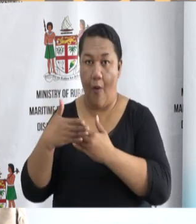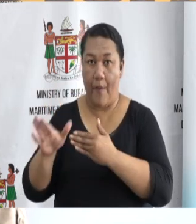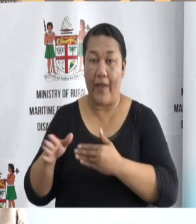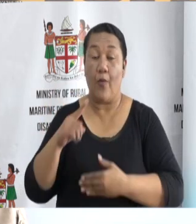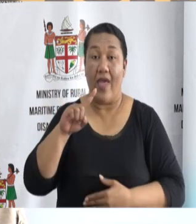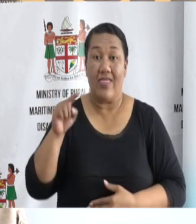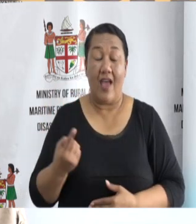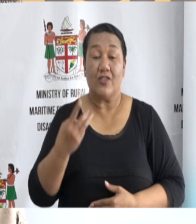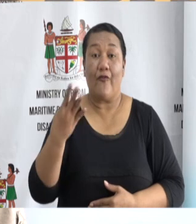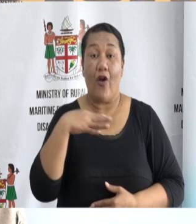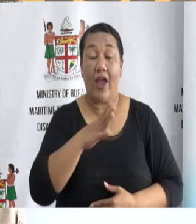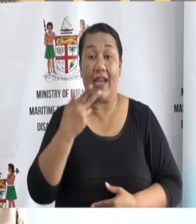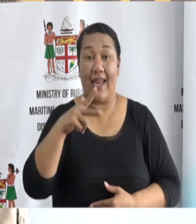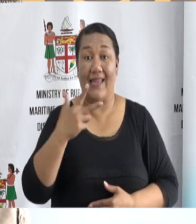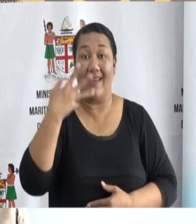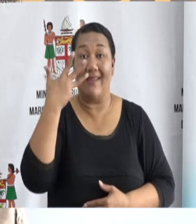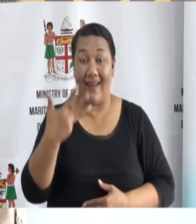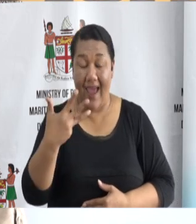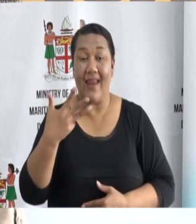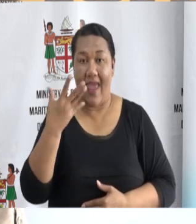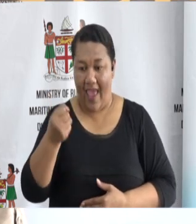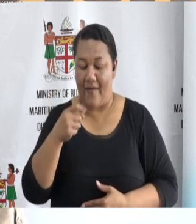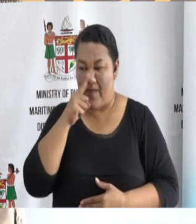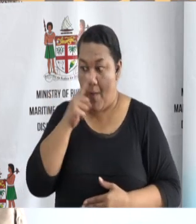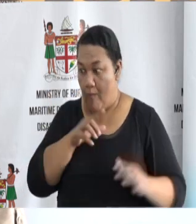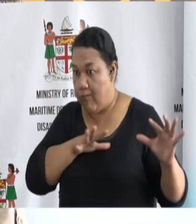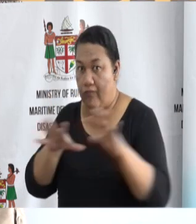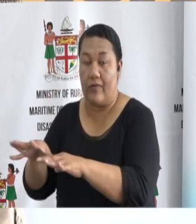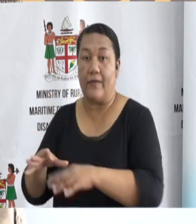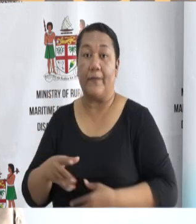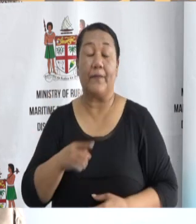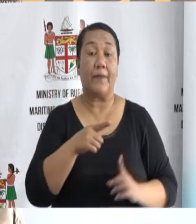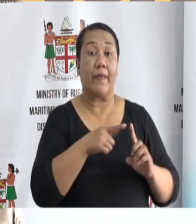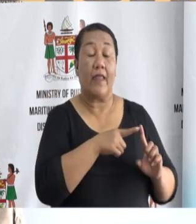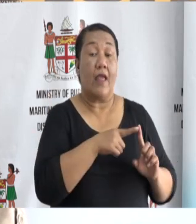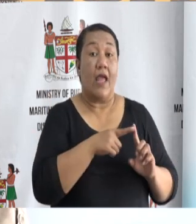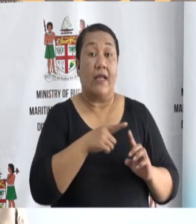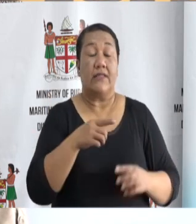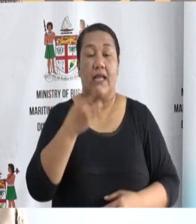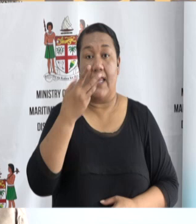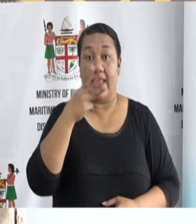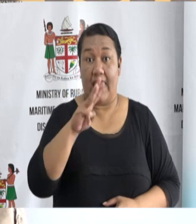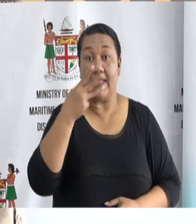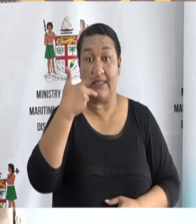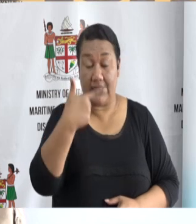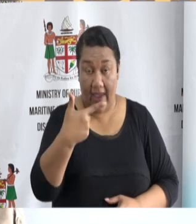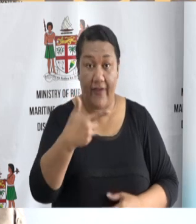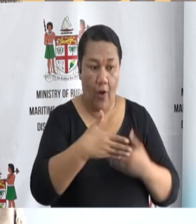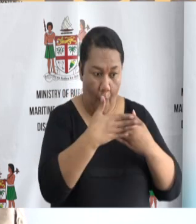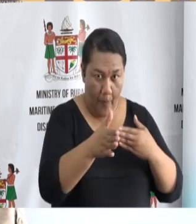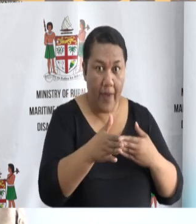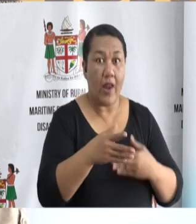49 evacuation centers still open. That's 1,489 evacuees. In the Eastern Division, we